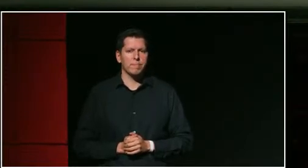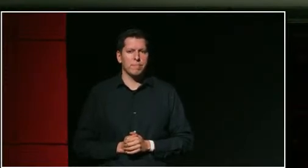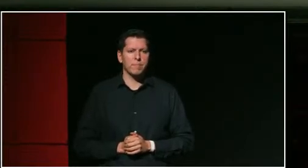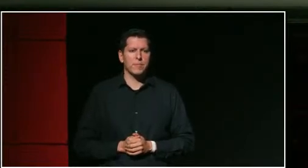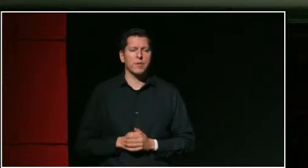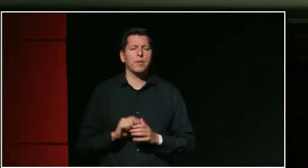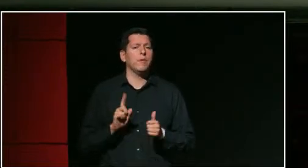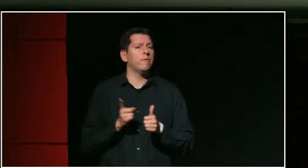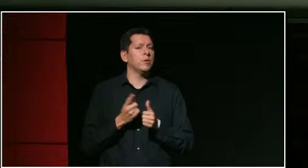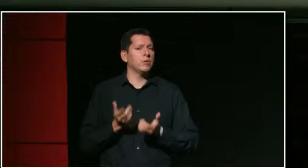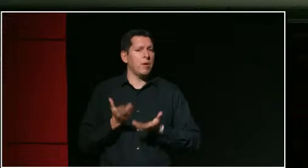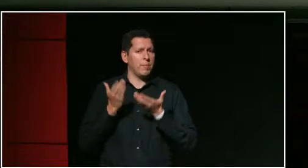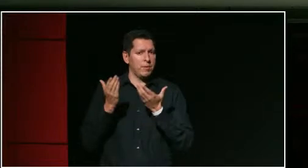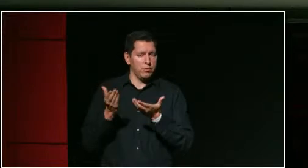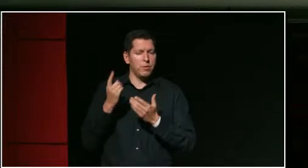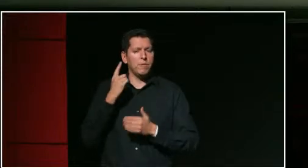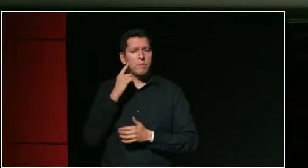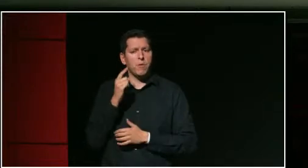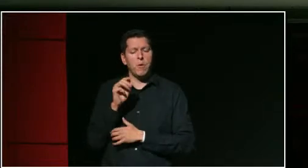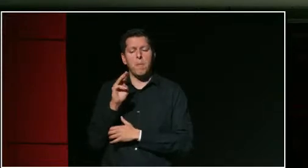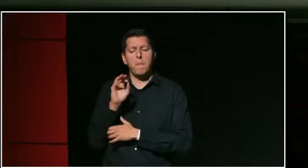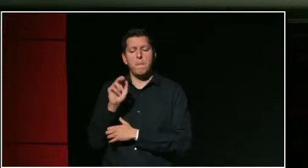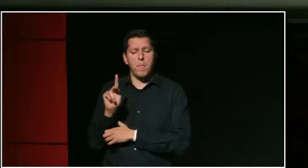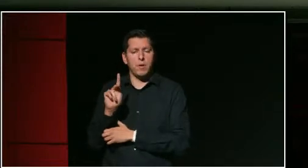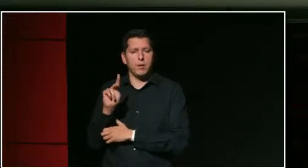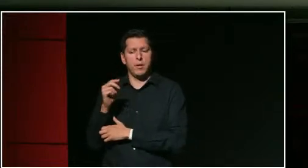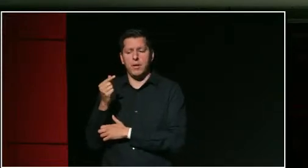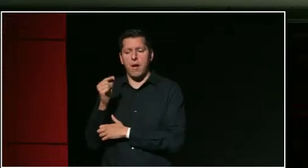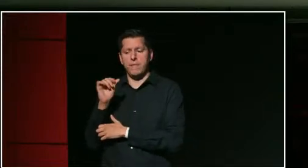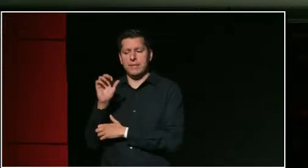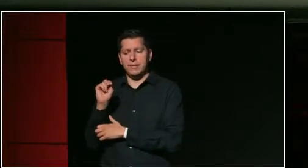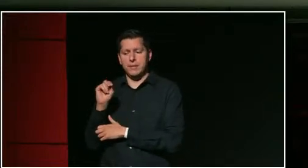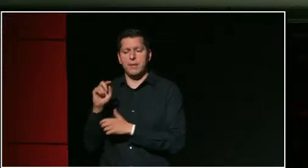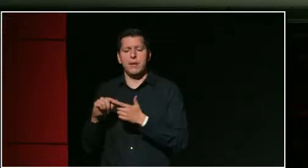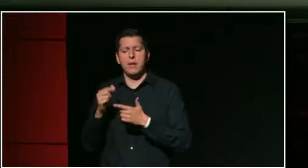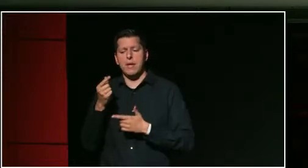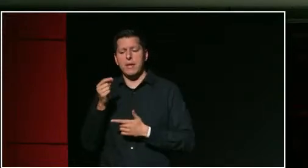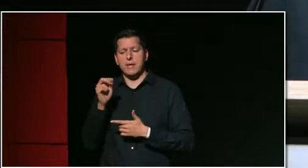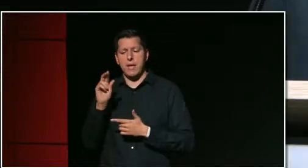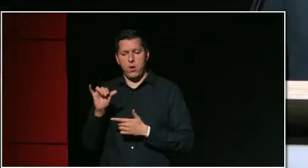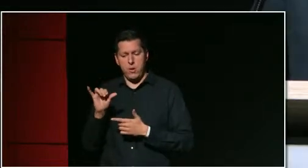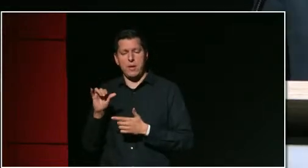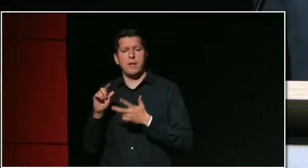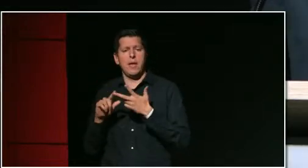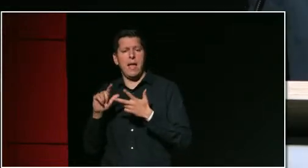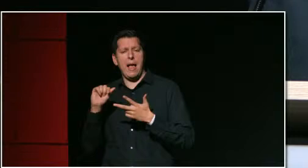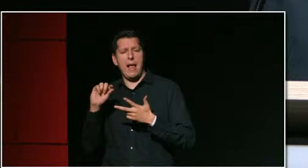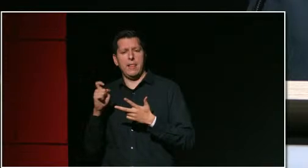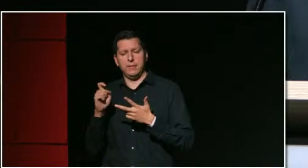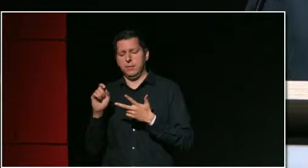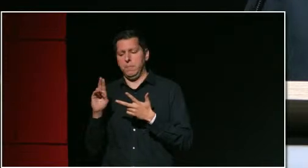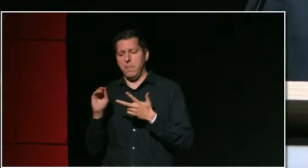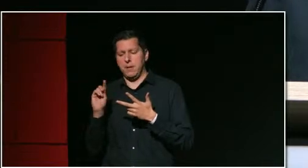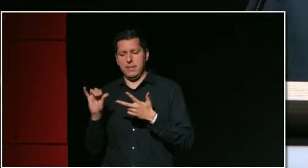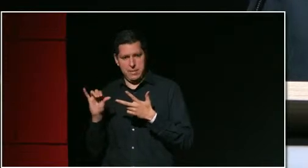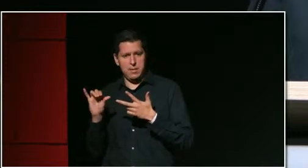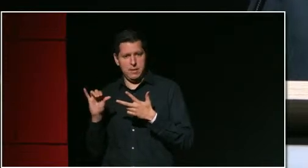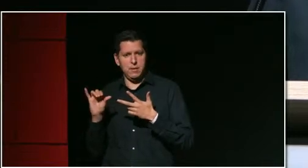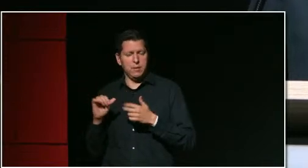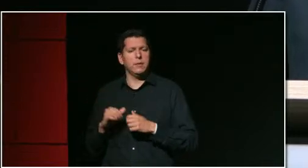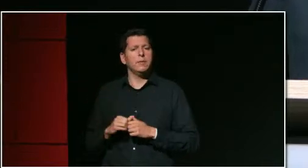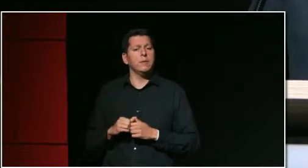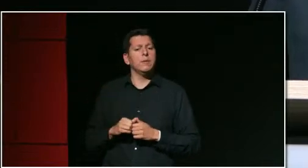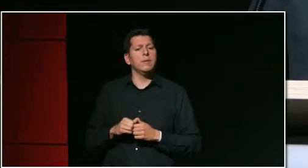This is the first nomination for Mark Gustafson, Gary Ungar, and Alex Bulkley. And this